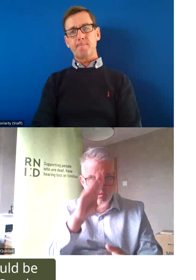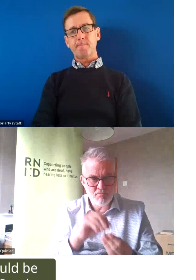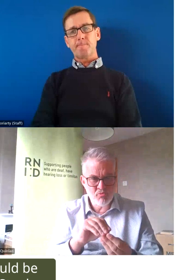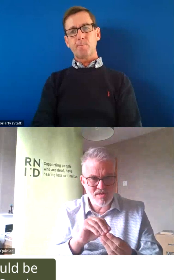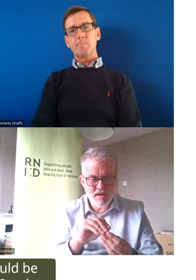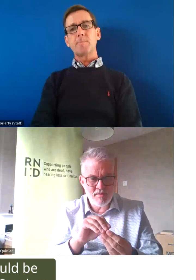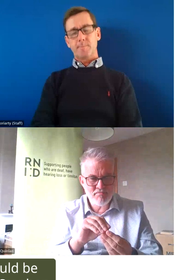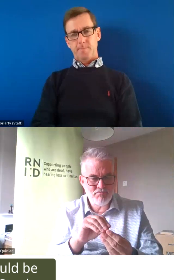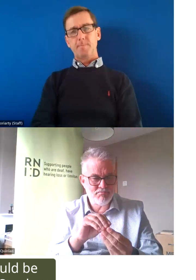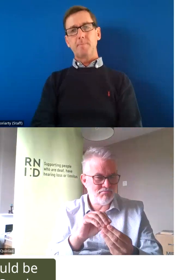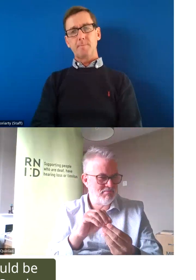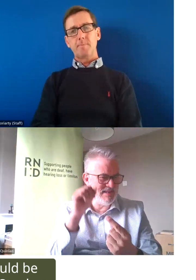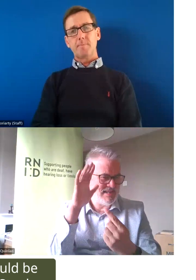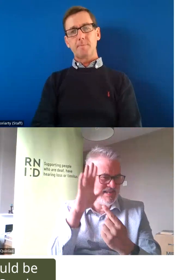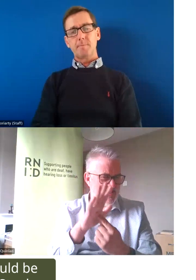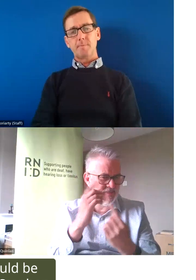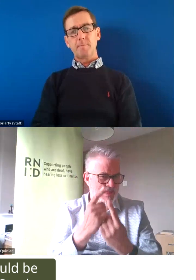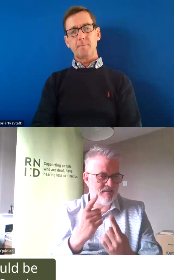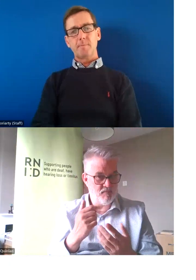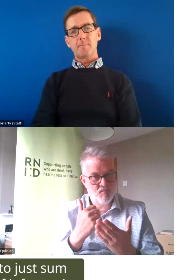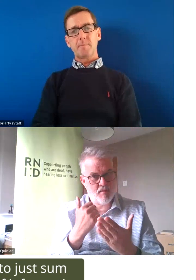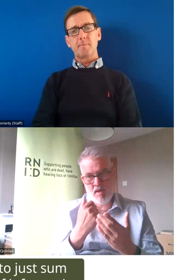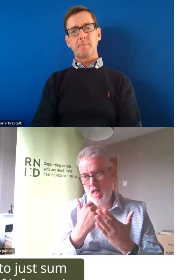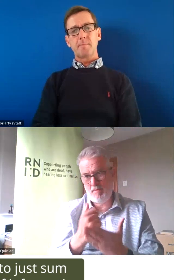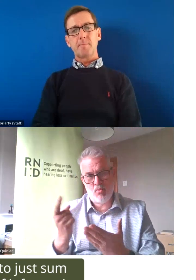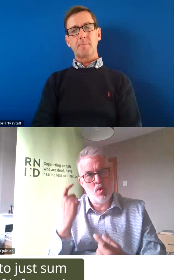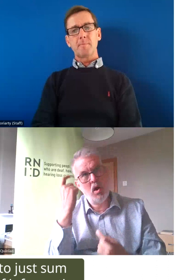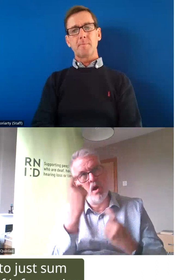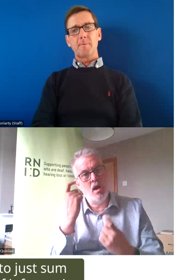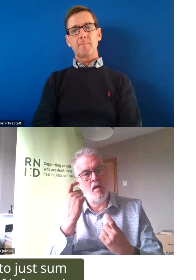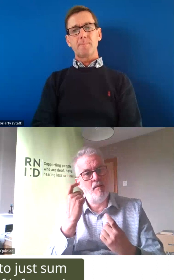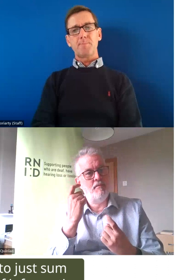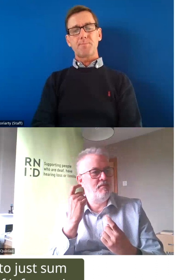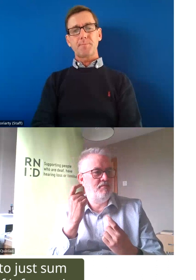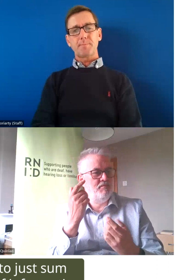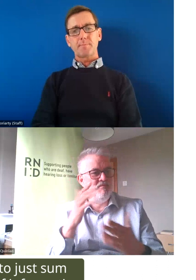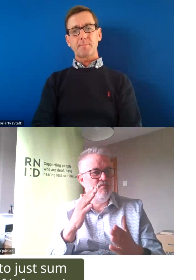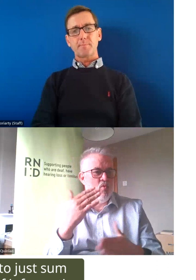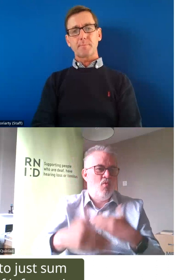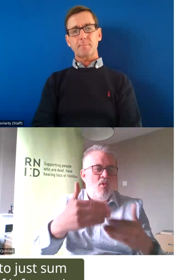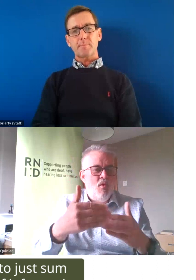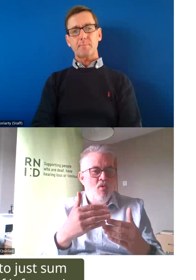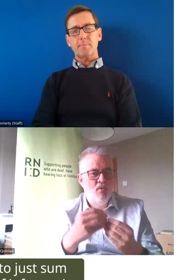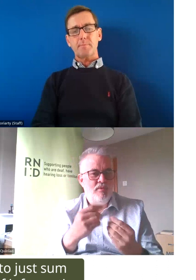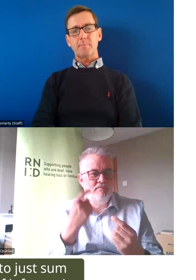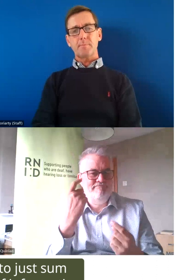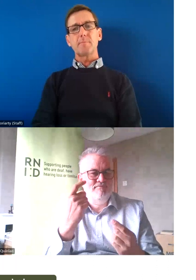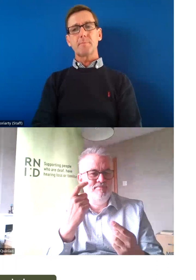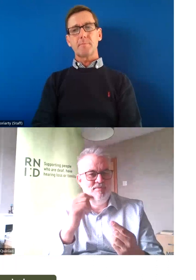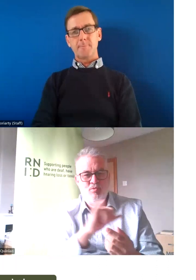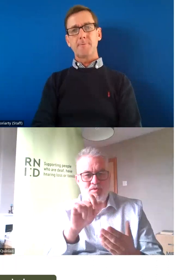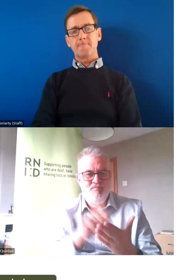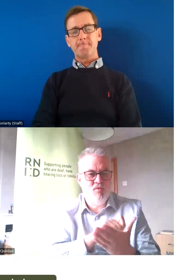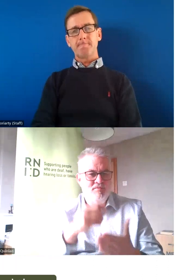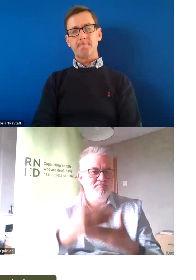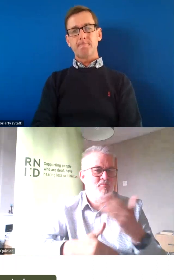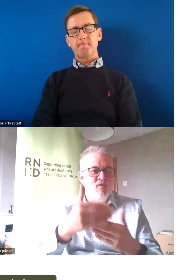I think it would be really helpful, Stephen, if you were able to just sum up the key pieces of information that